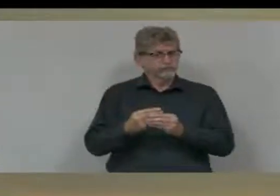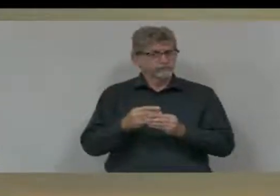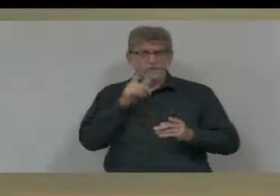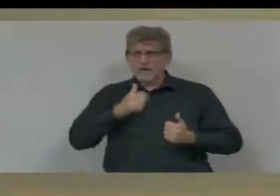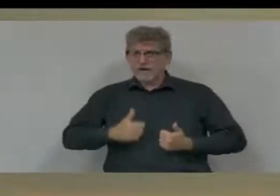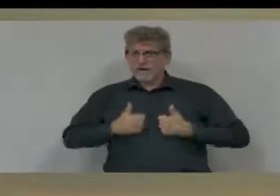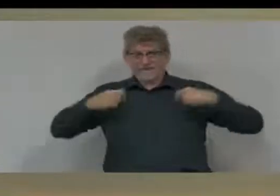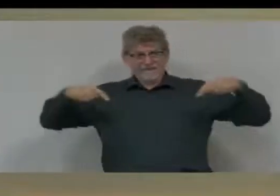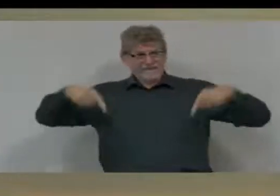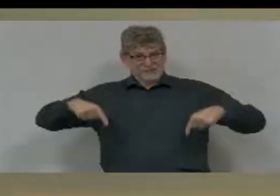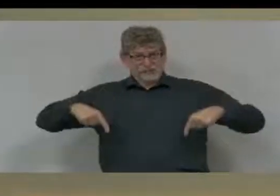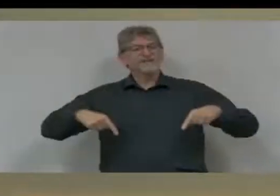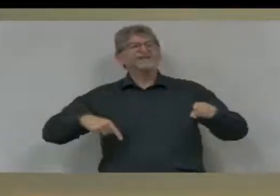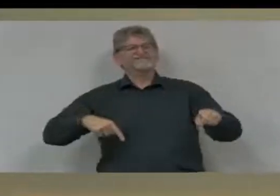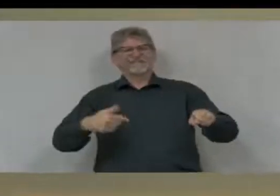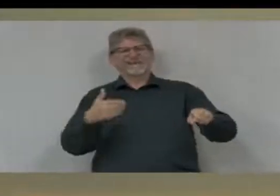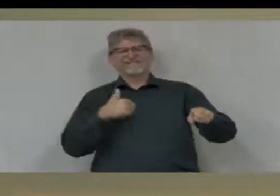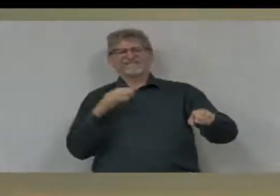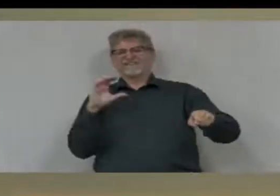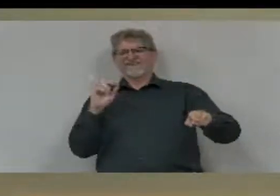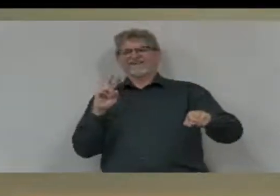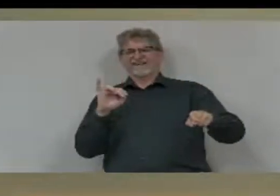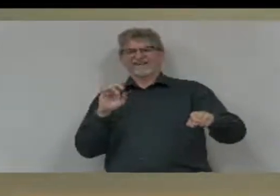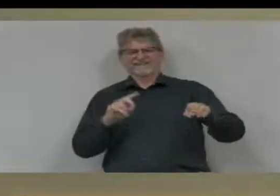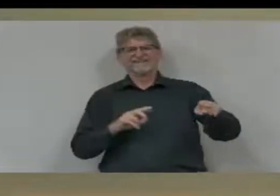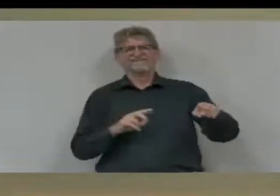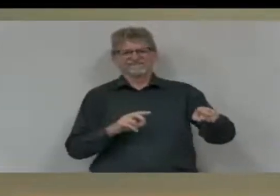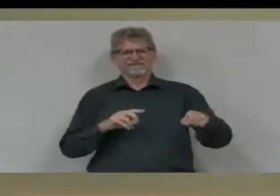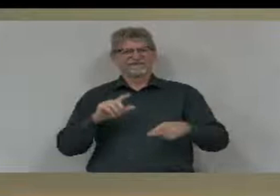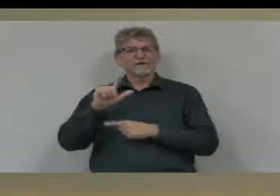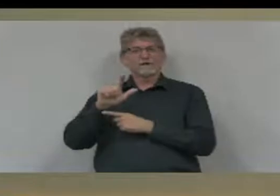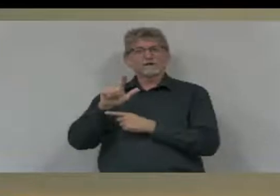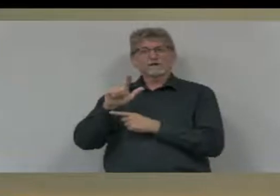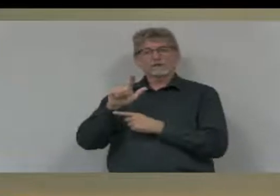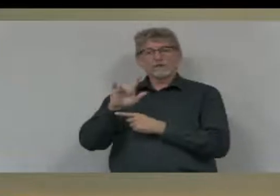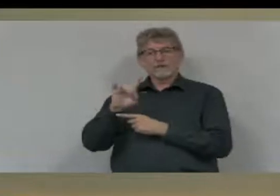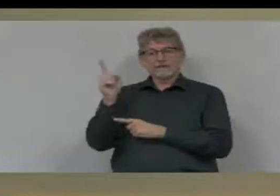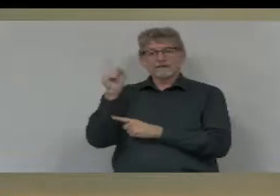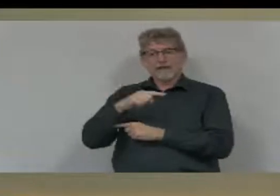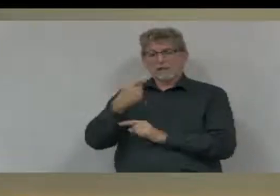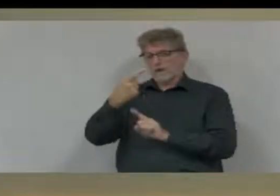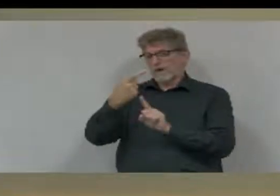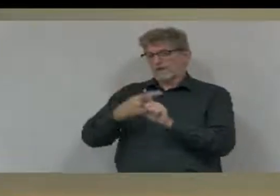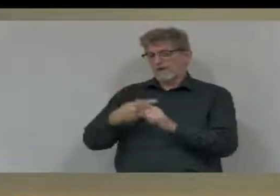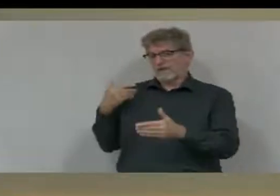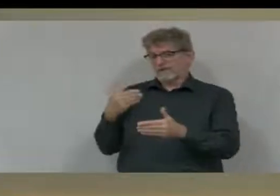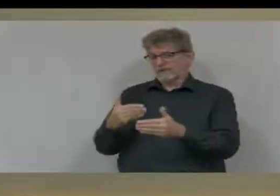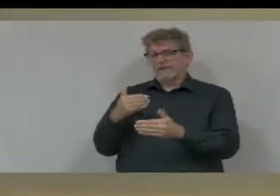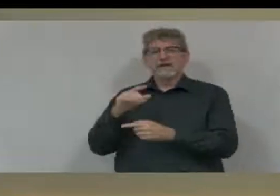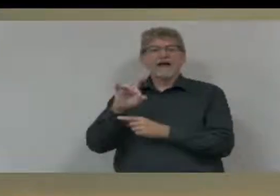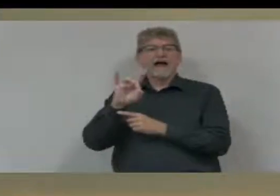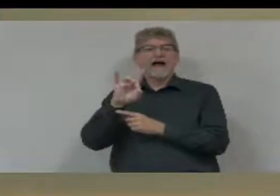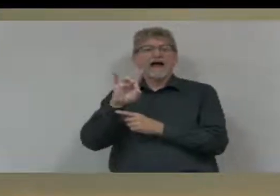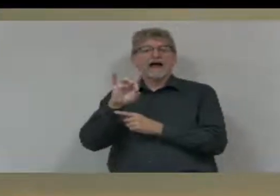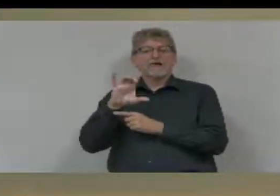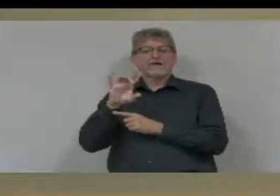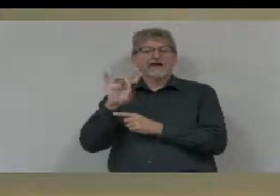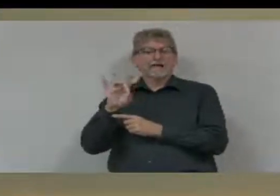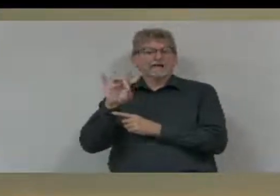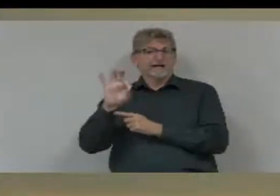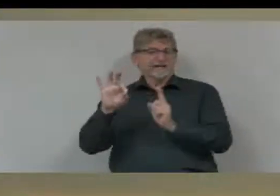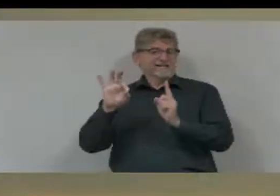confirmed COVID-19. In the last 28 days, there have been 889 new cases. Of note, there have